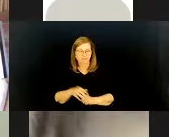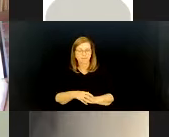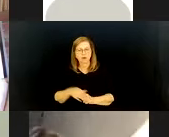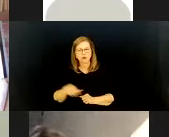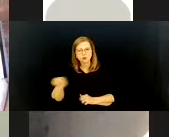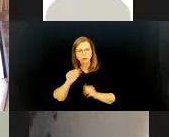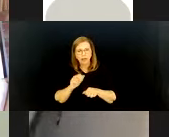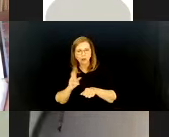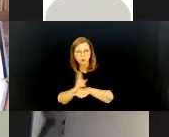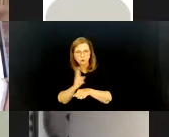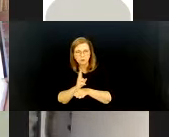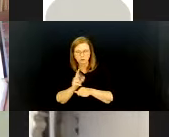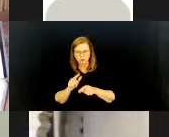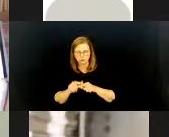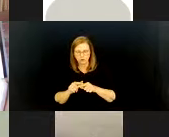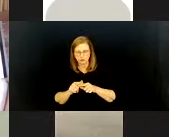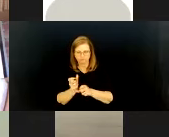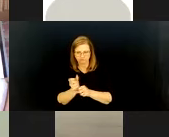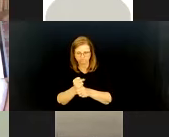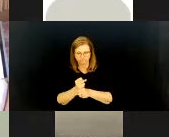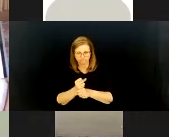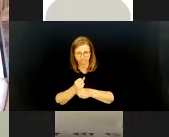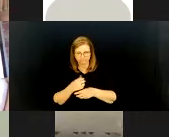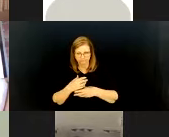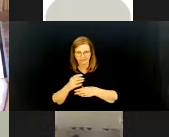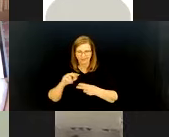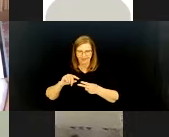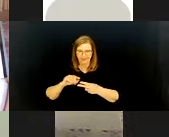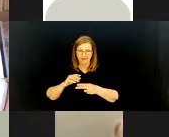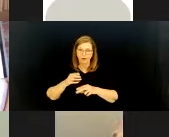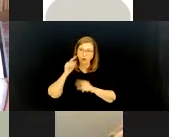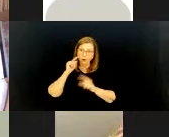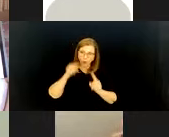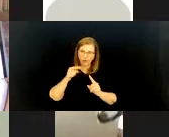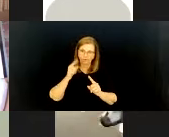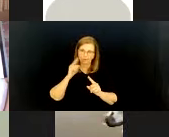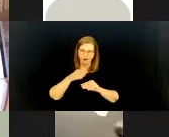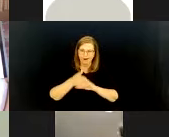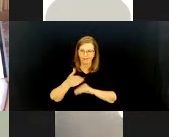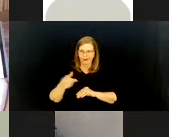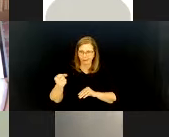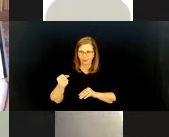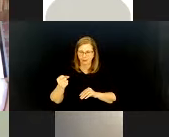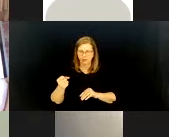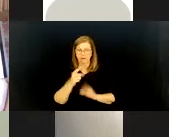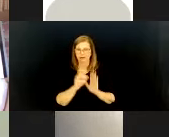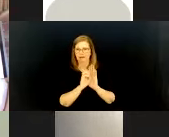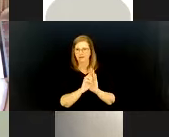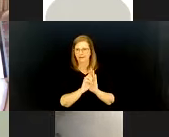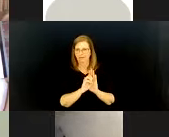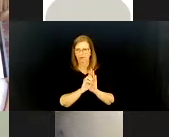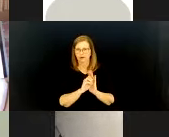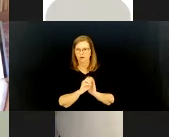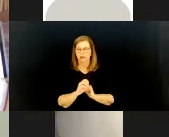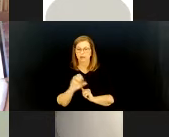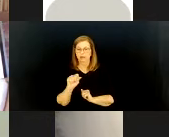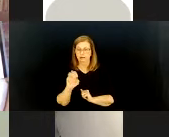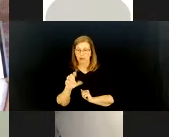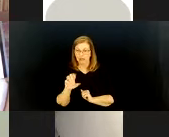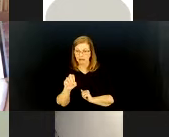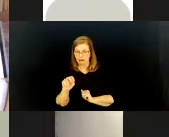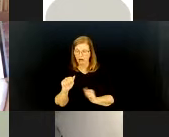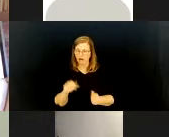use those to build the students' post-secondary goals. And here is an example for Selena to show her post-secondary education